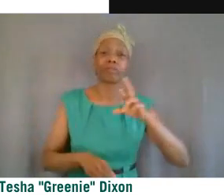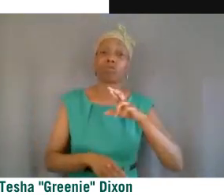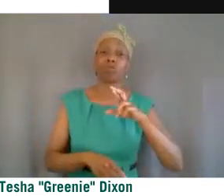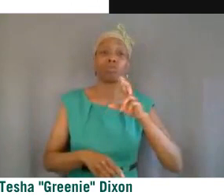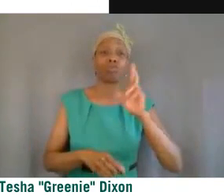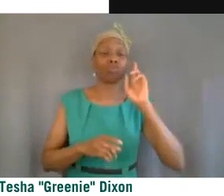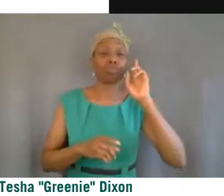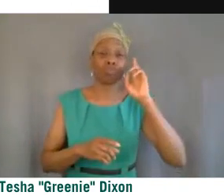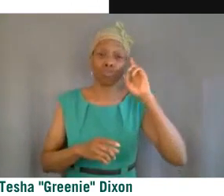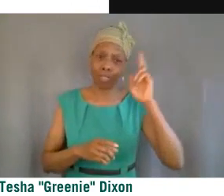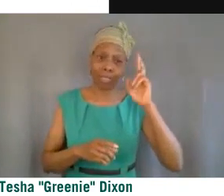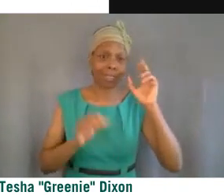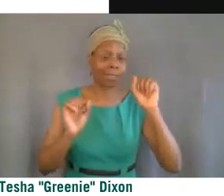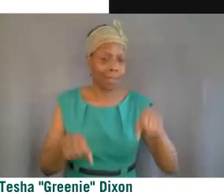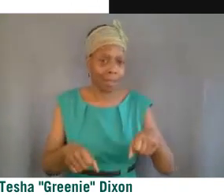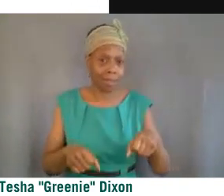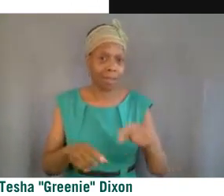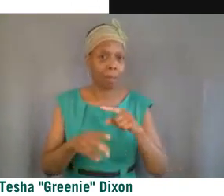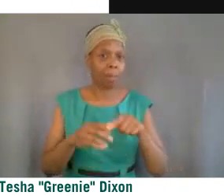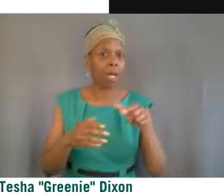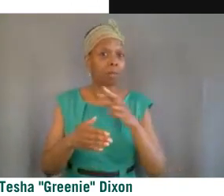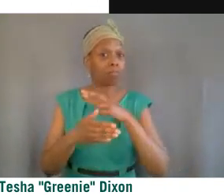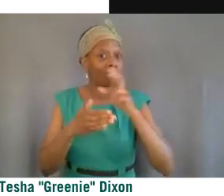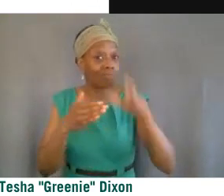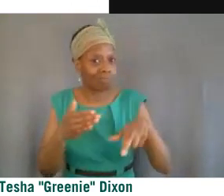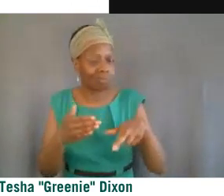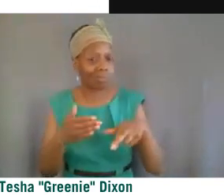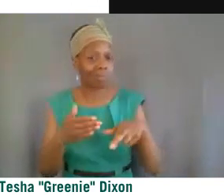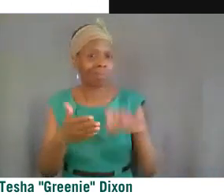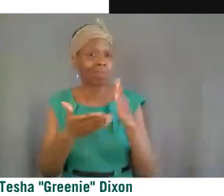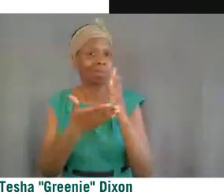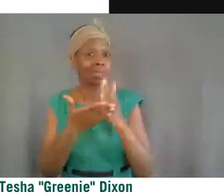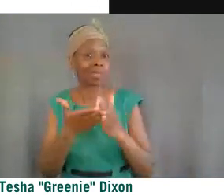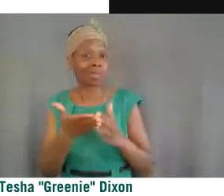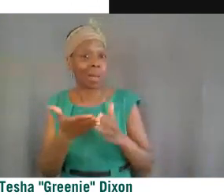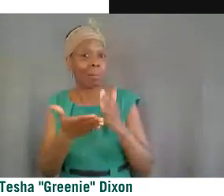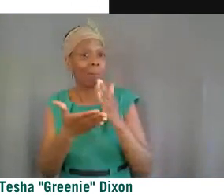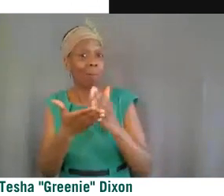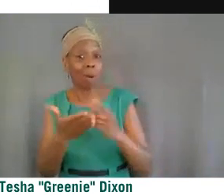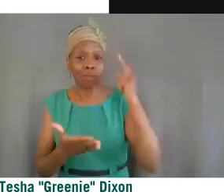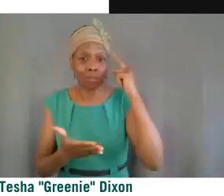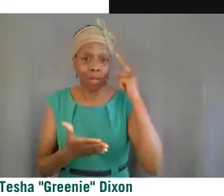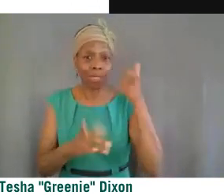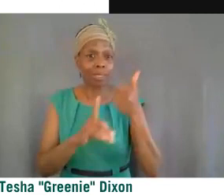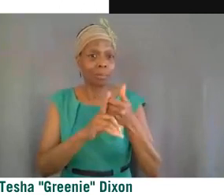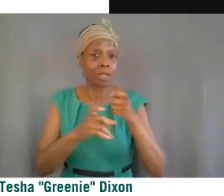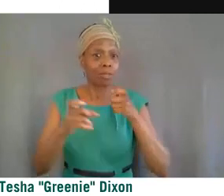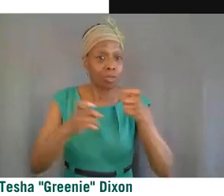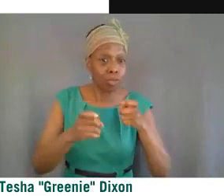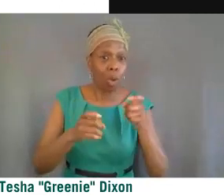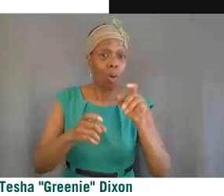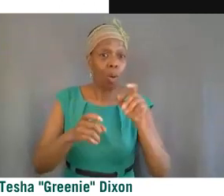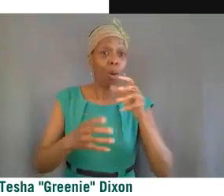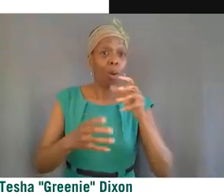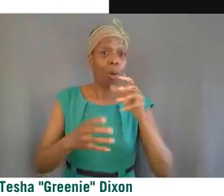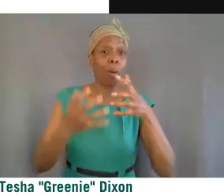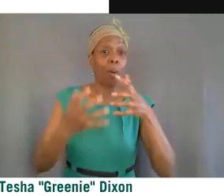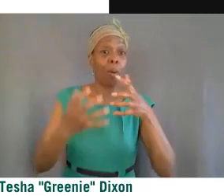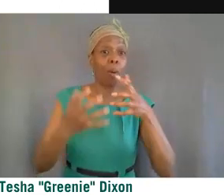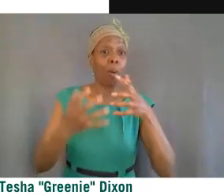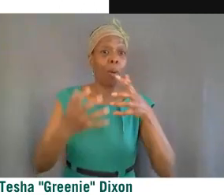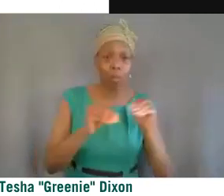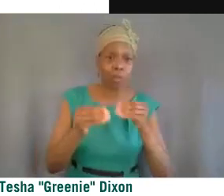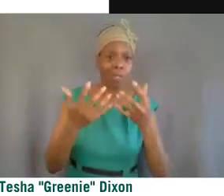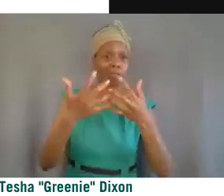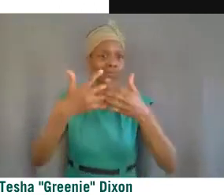in the end, the parts of the brain that control motor, movement, coordination